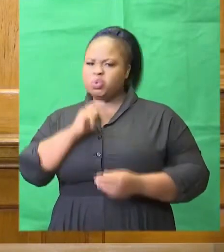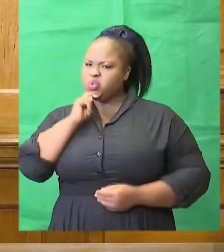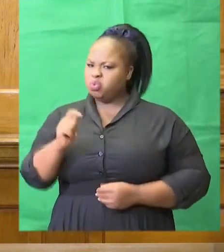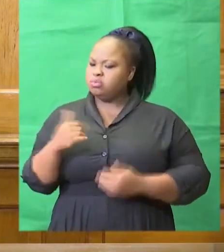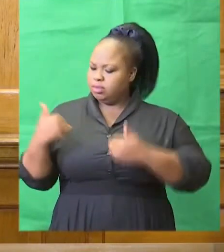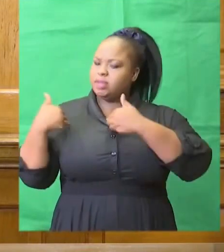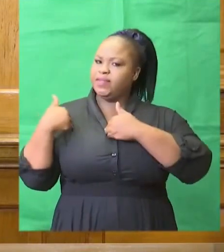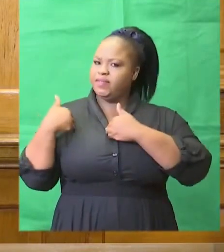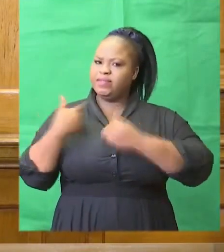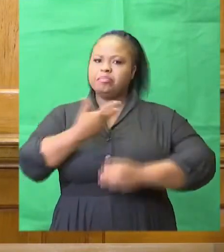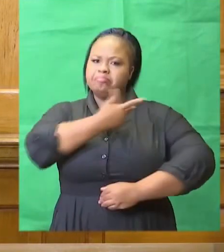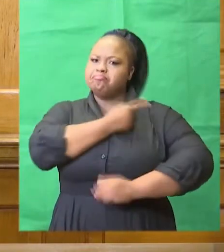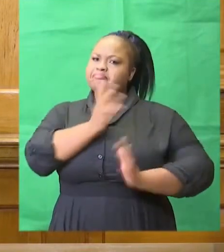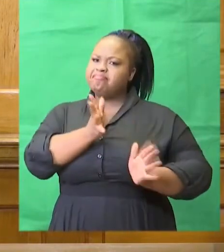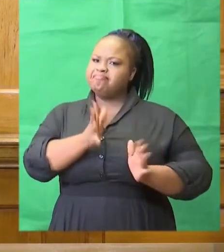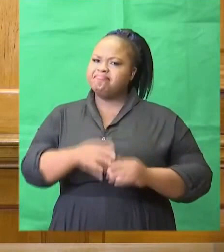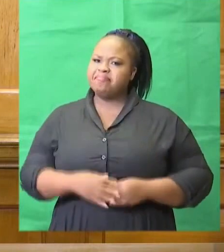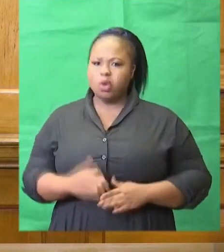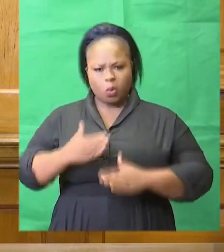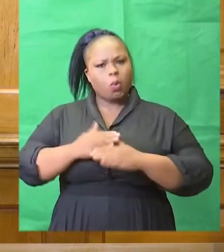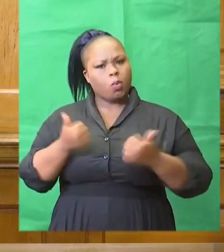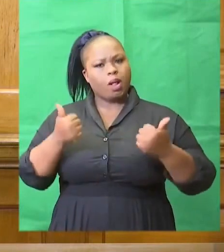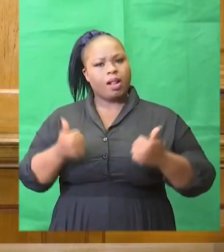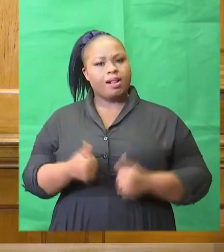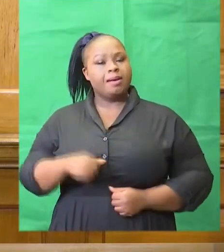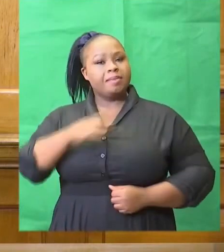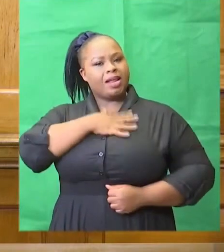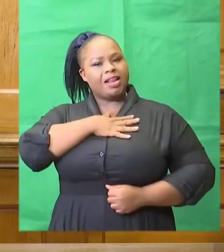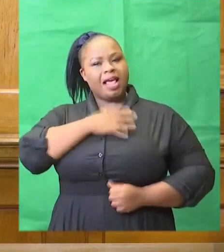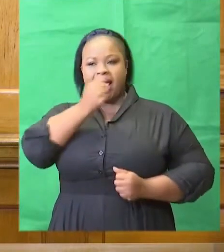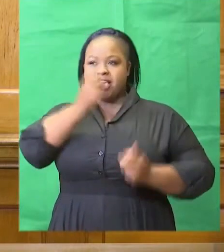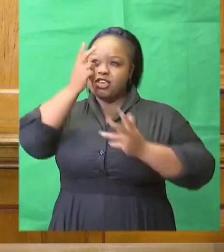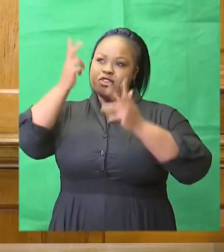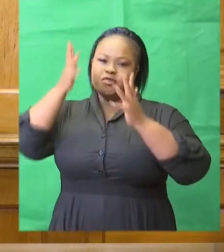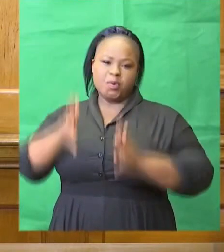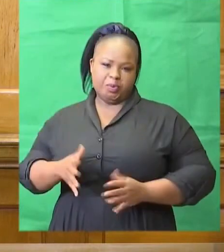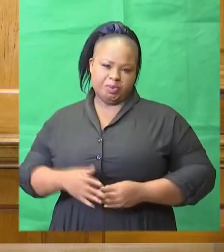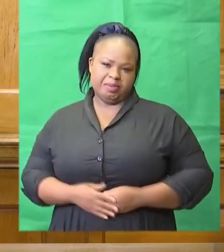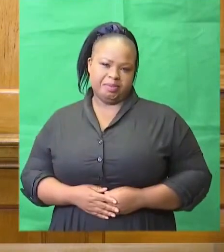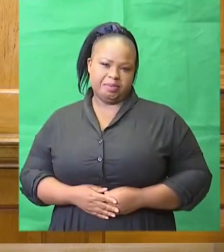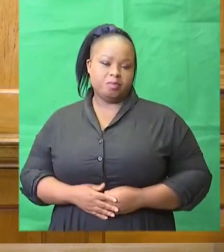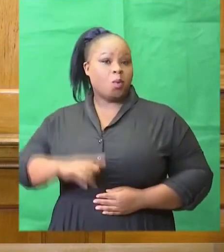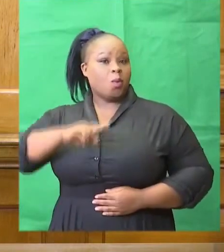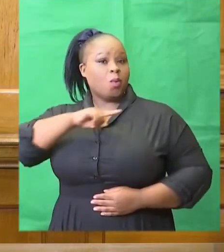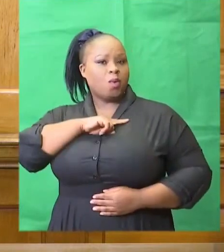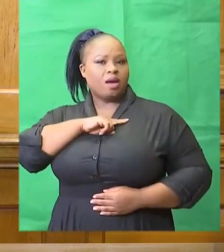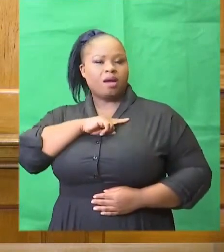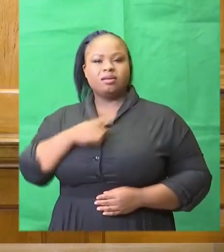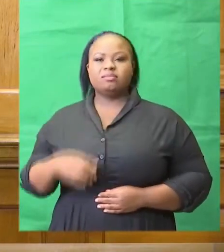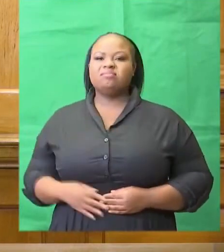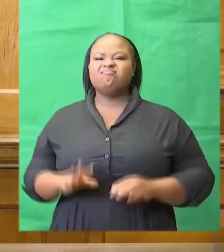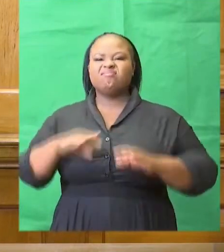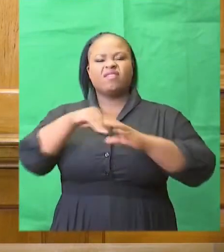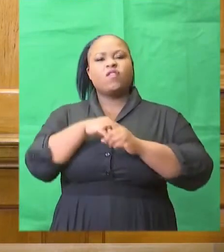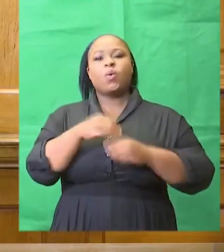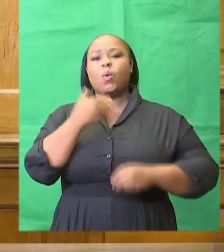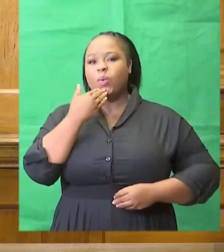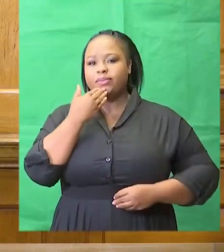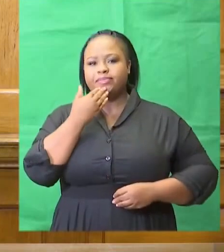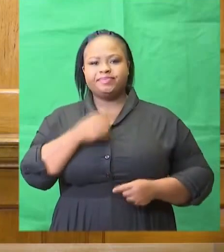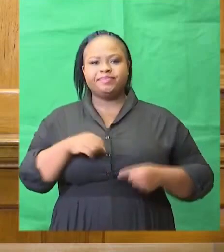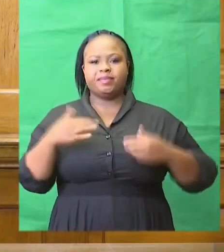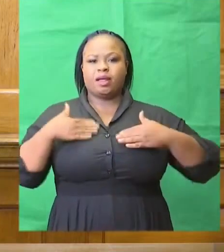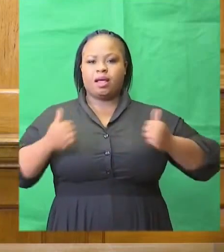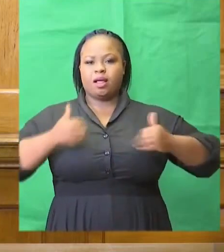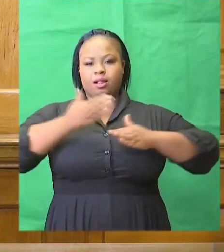effective. These people are our heroes. They join the ranks of health workers